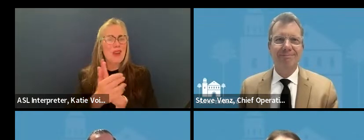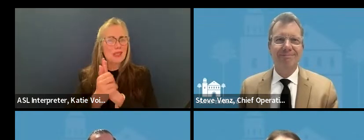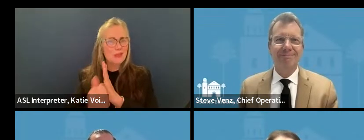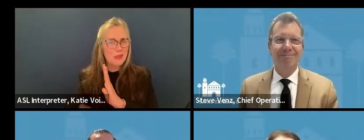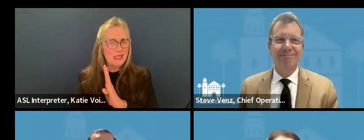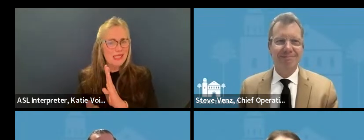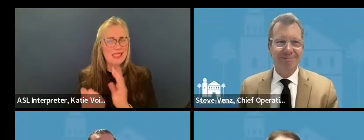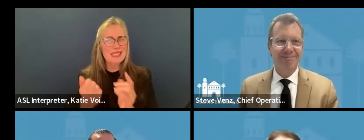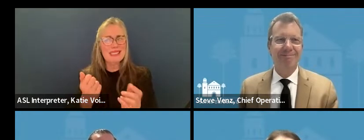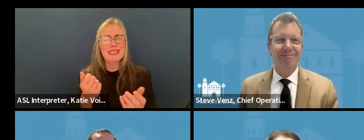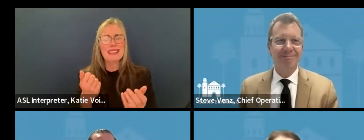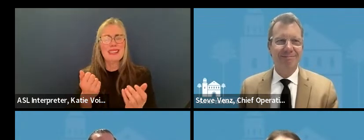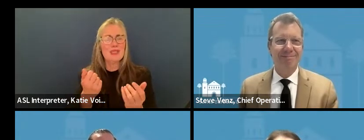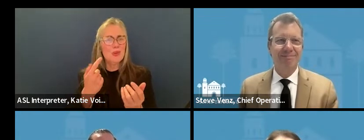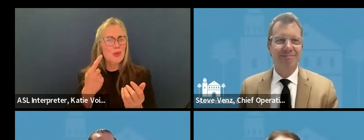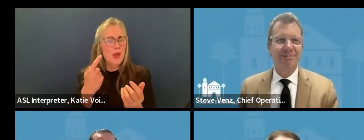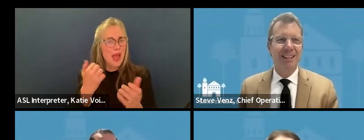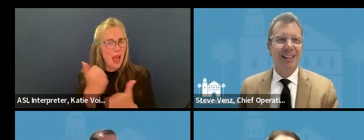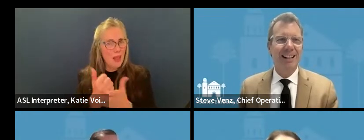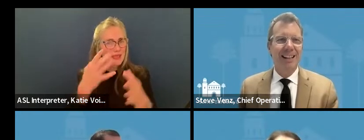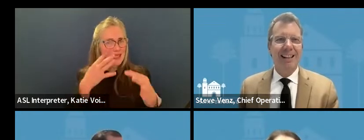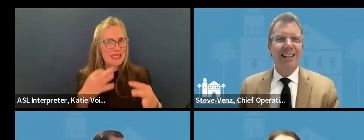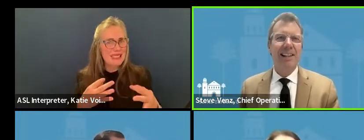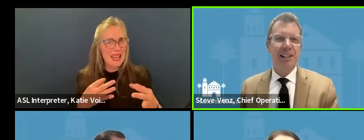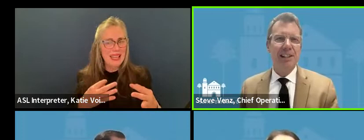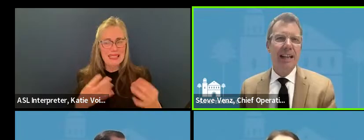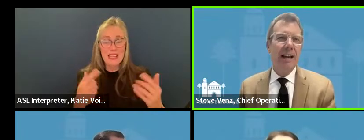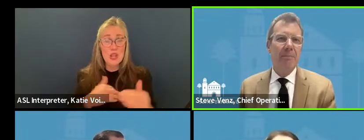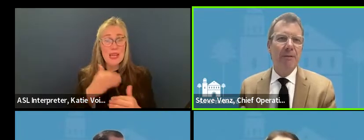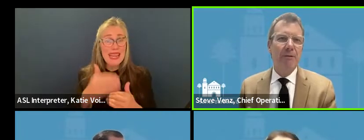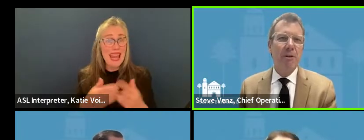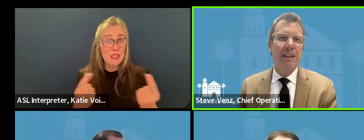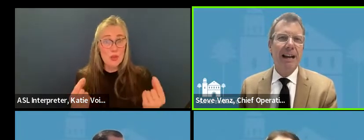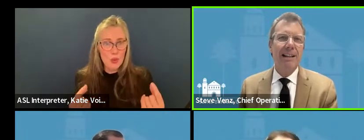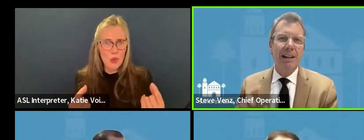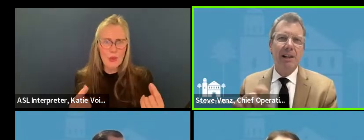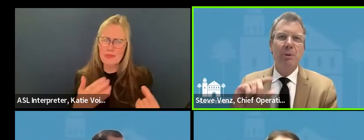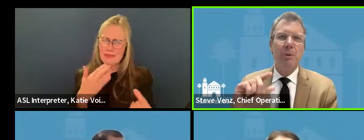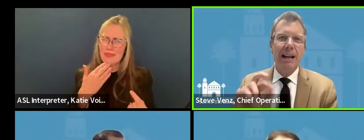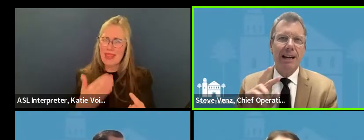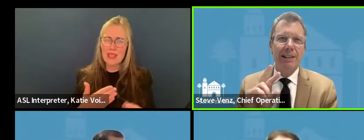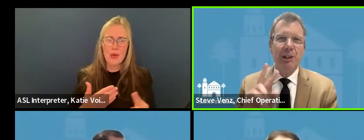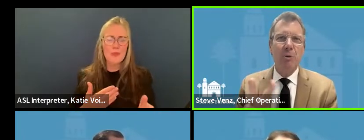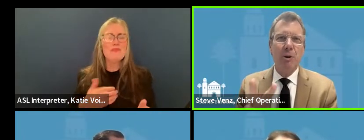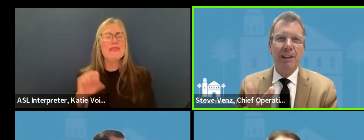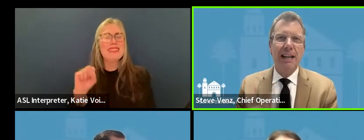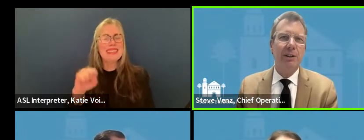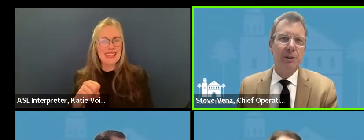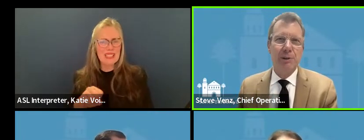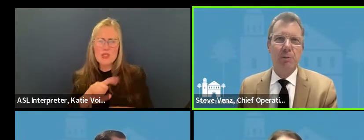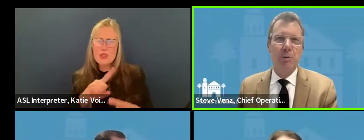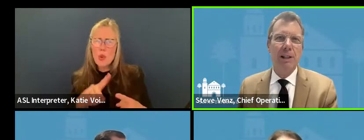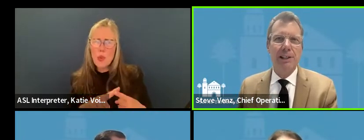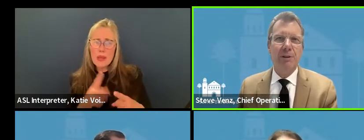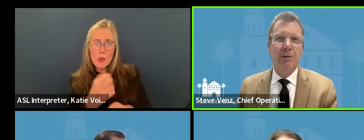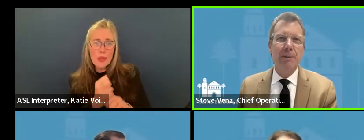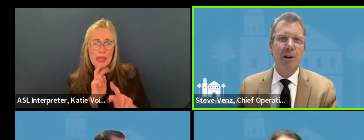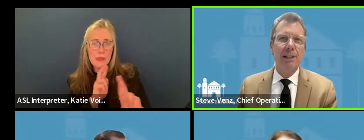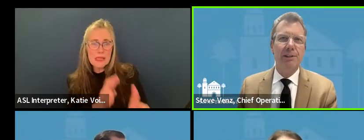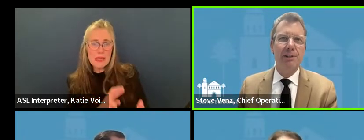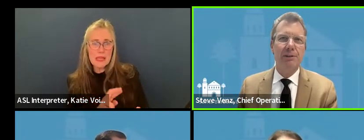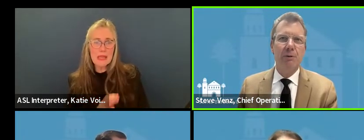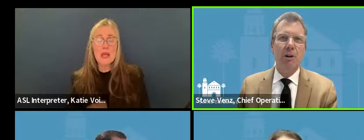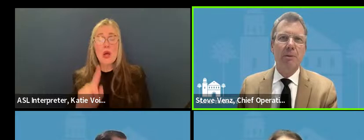idea when we might get the results? Yes, and before that, I also want to add two more thank yous. One to